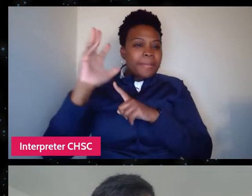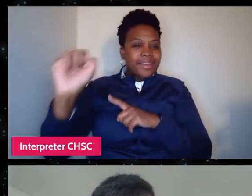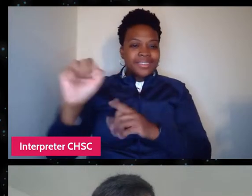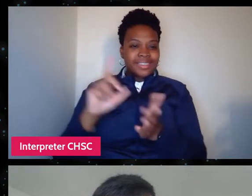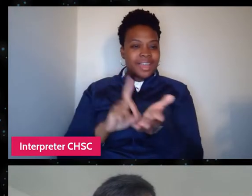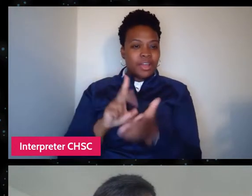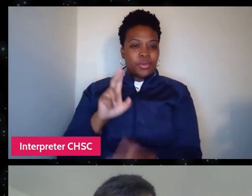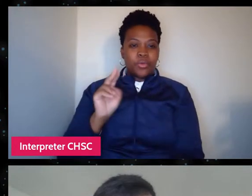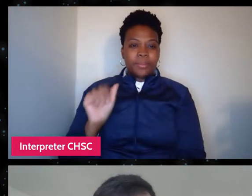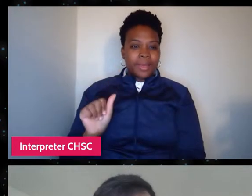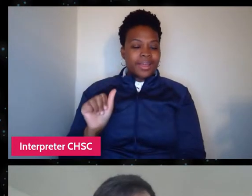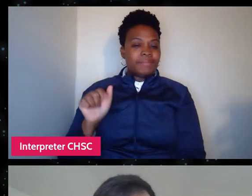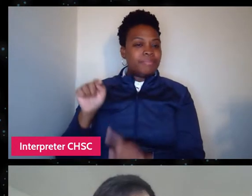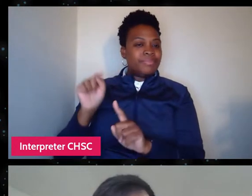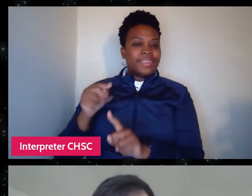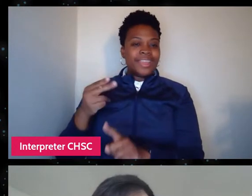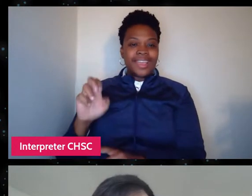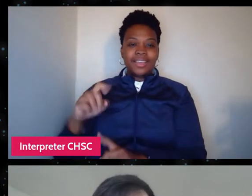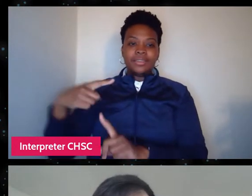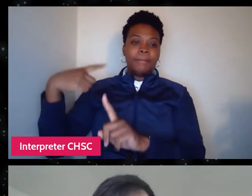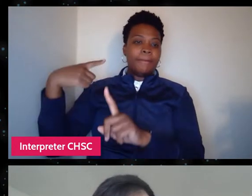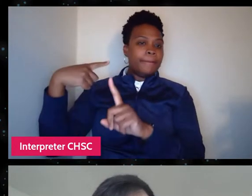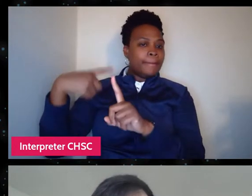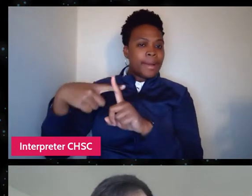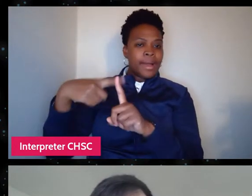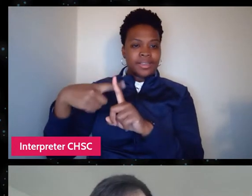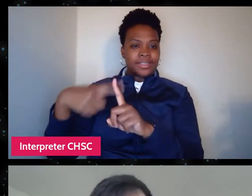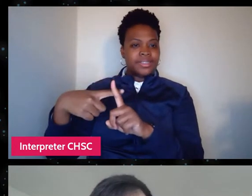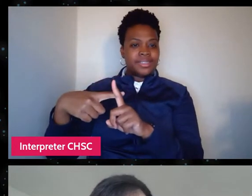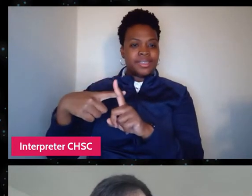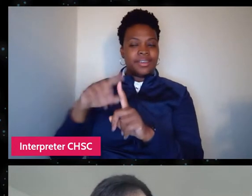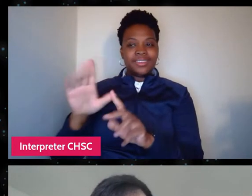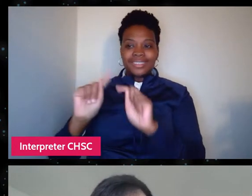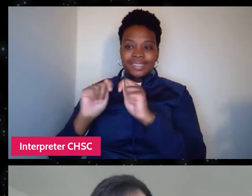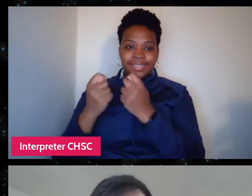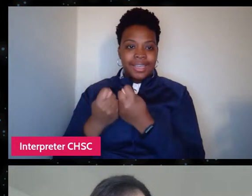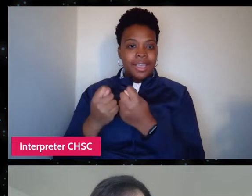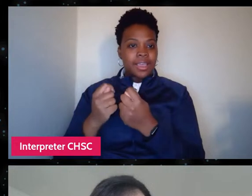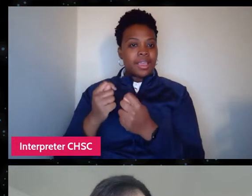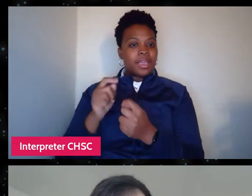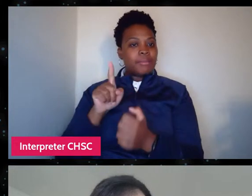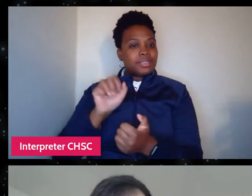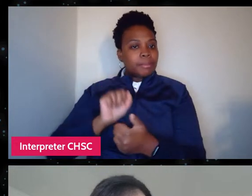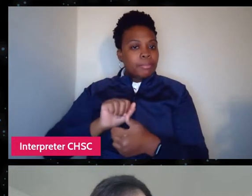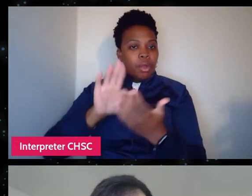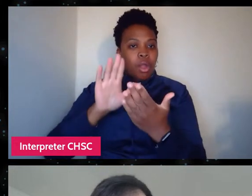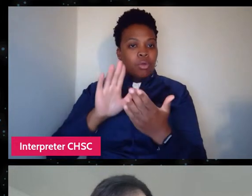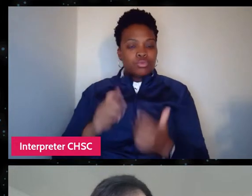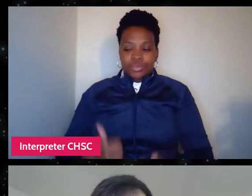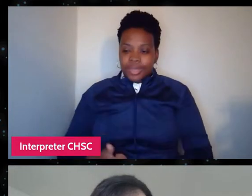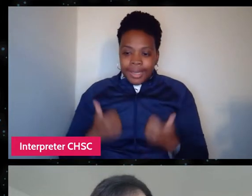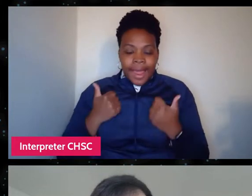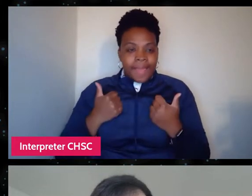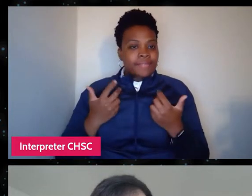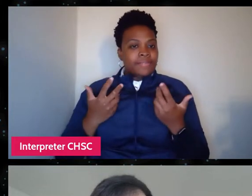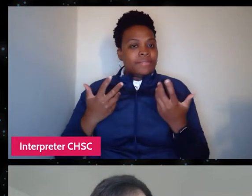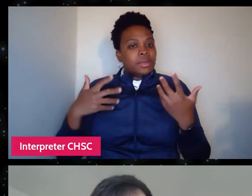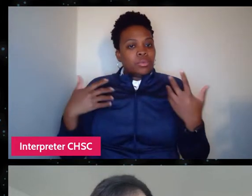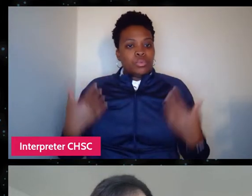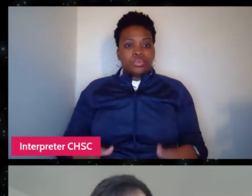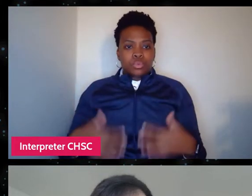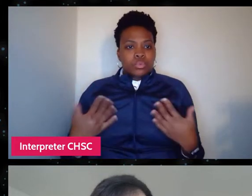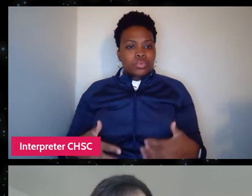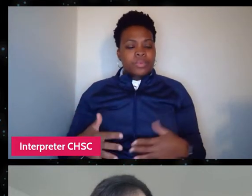is. He's so positive with his team, with his approach, with life. And I feel